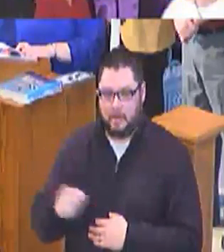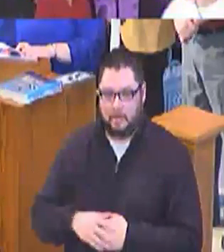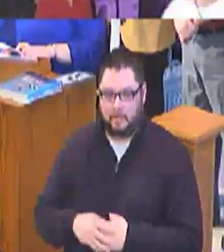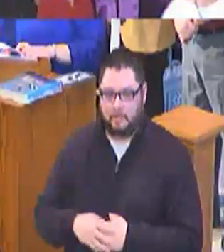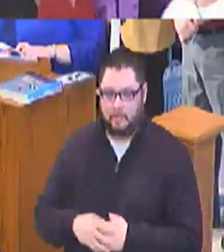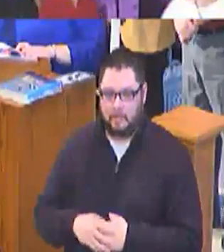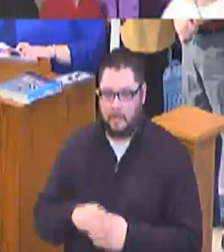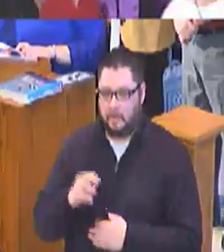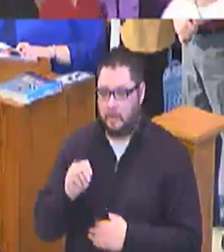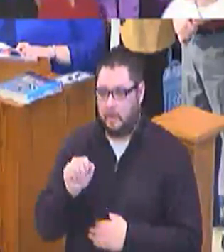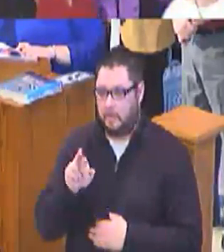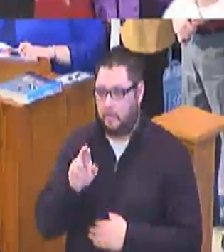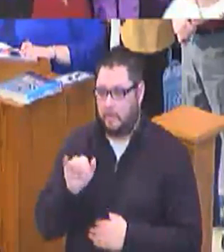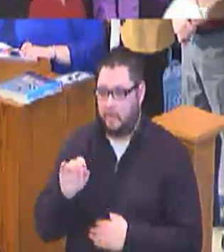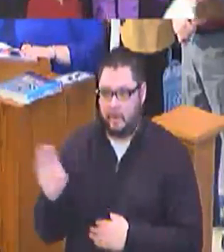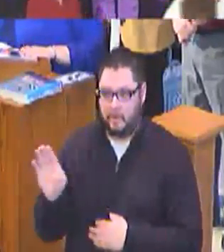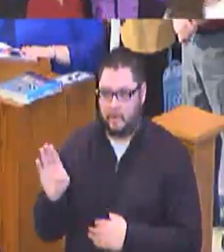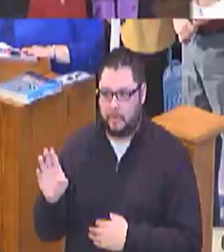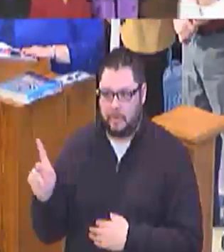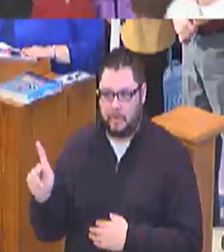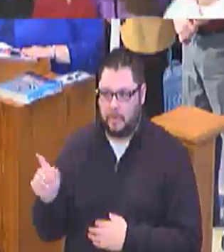and Mary Burns Klinger.